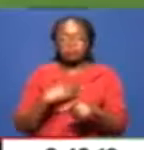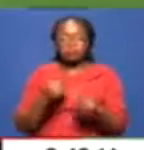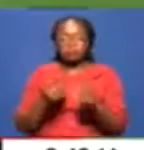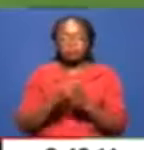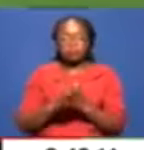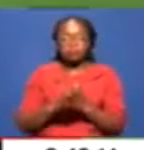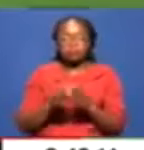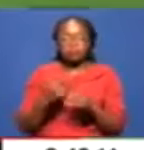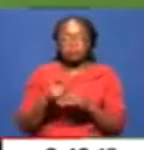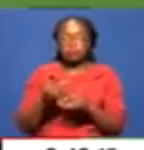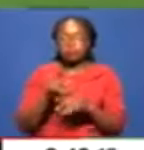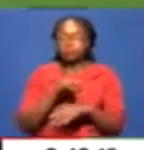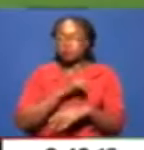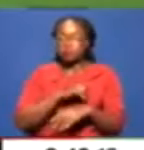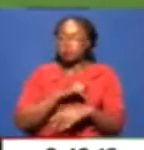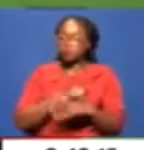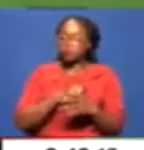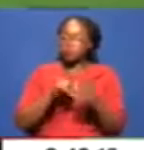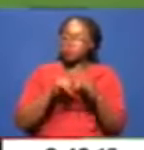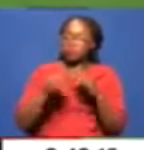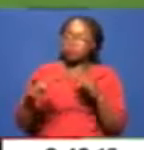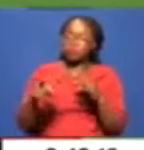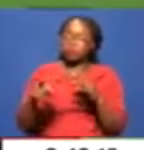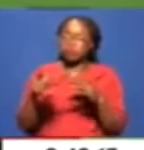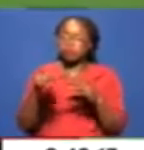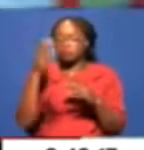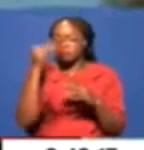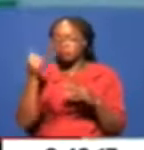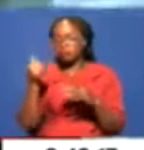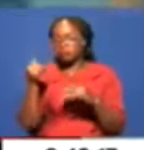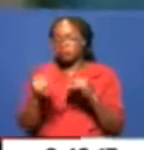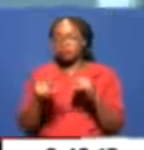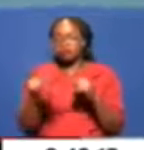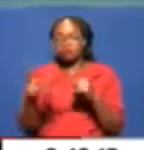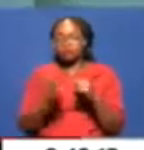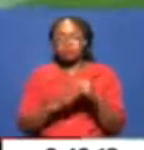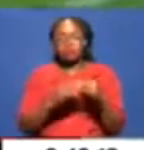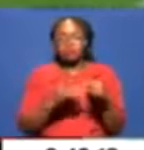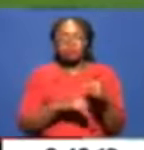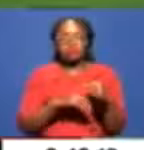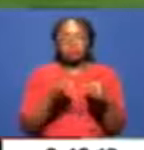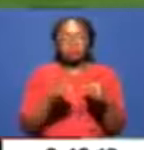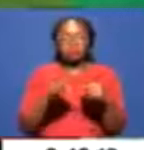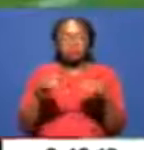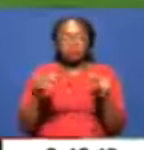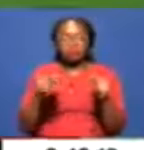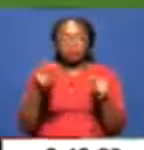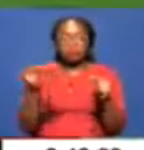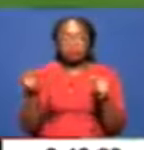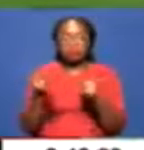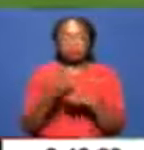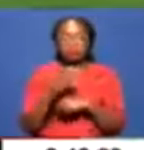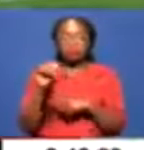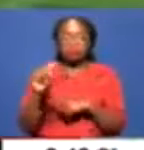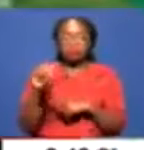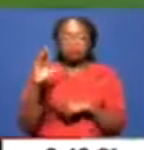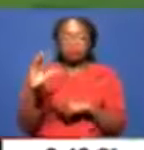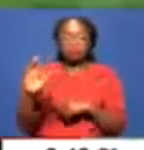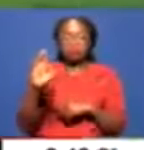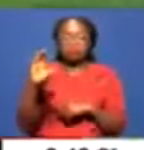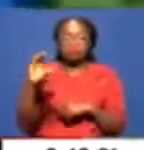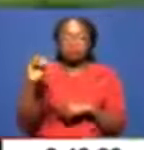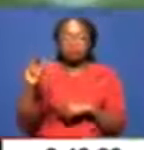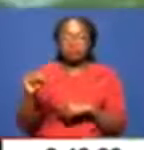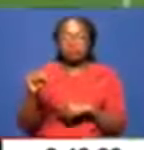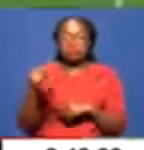has been elusive since the end of the 1960s. They qualified for the 2013 Africa Cup of Nations after a